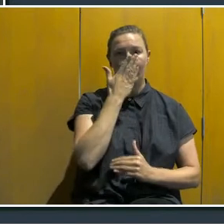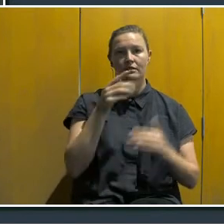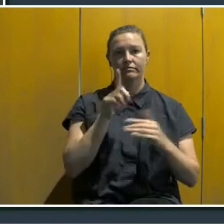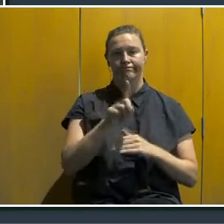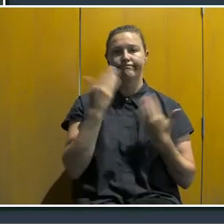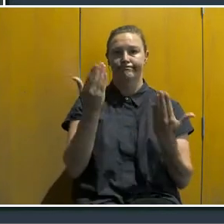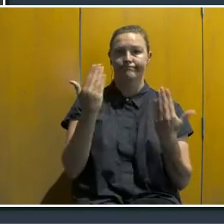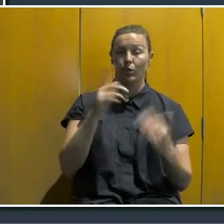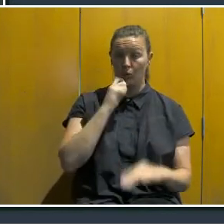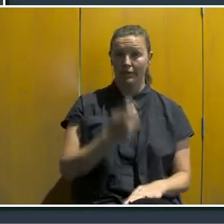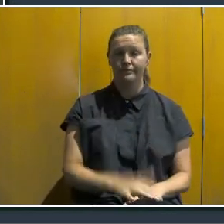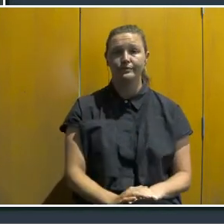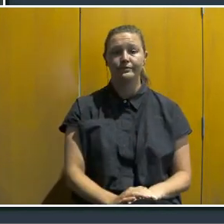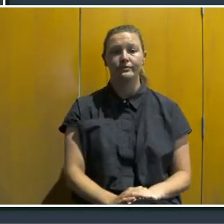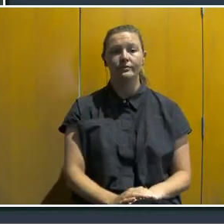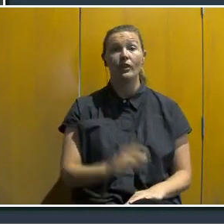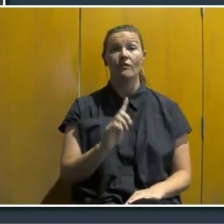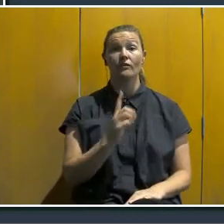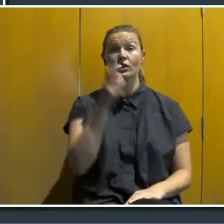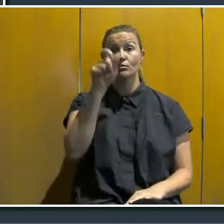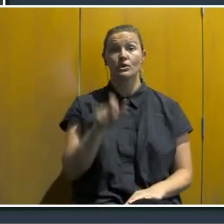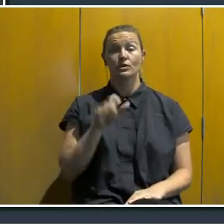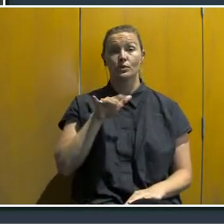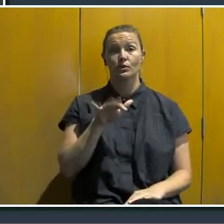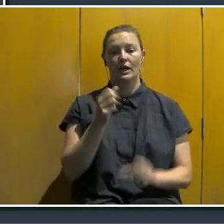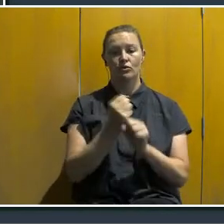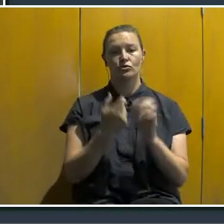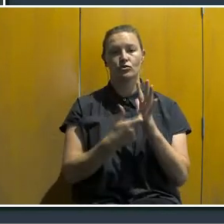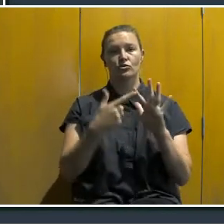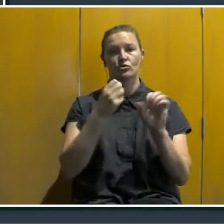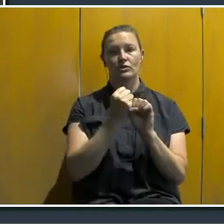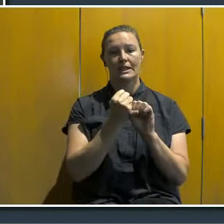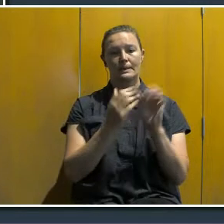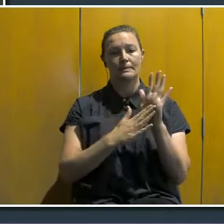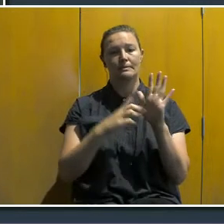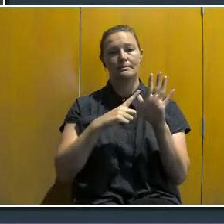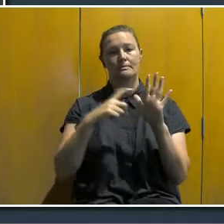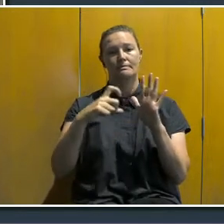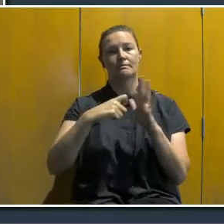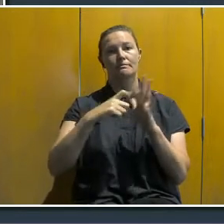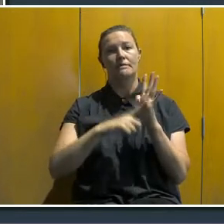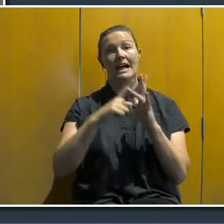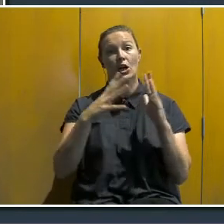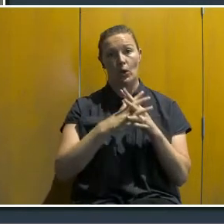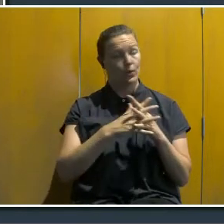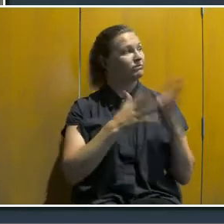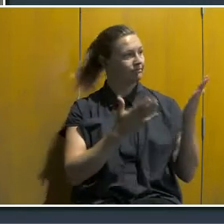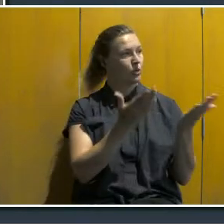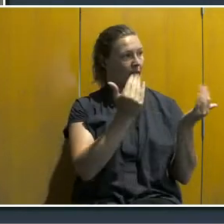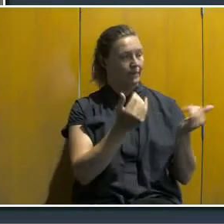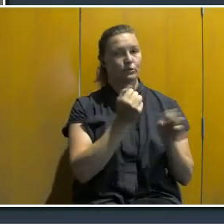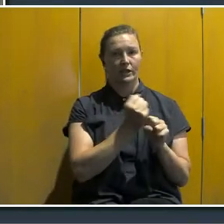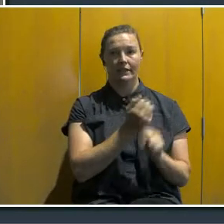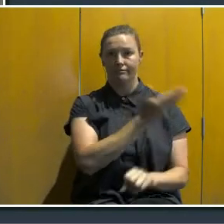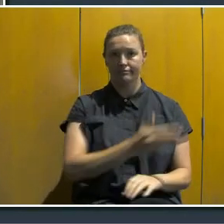So I would like to call on our first submitter, Greg Macklow. Welcome, Greg.